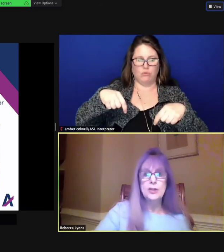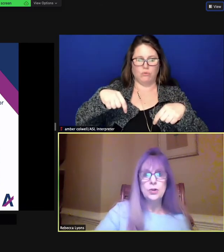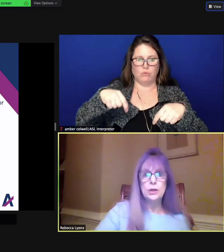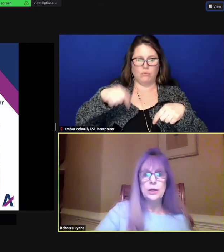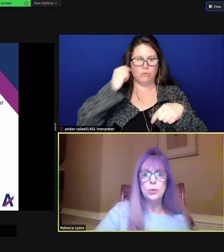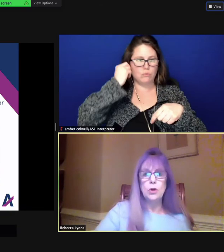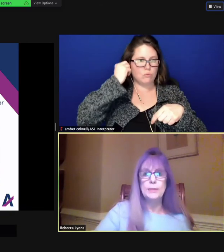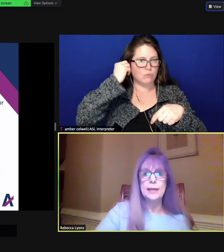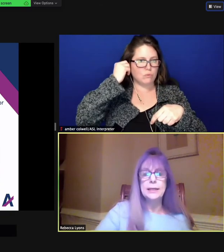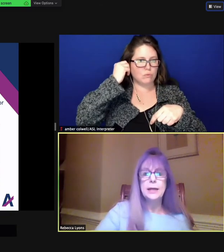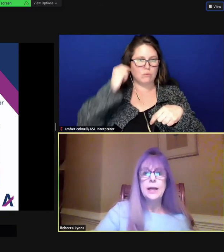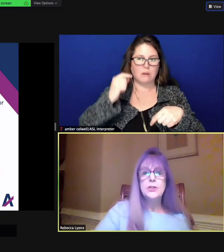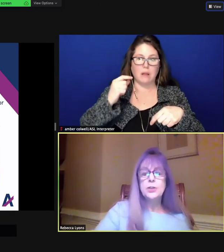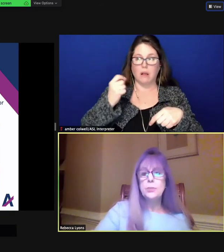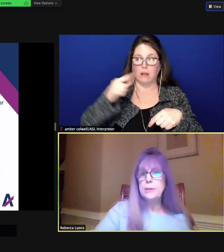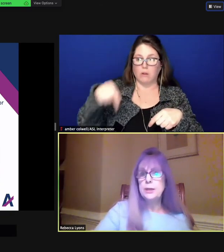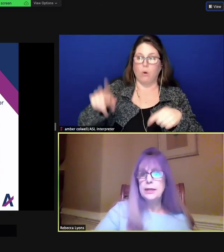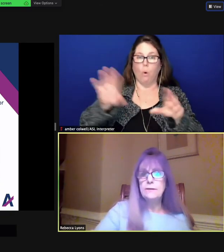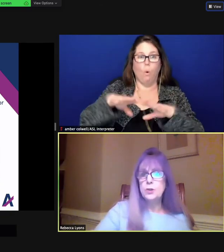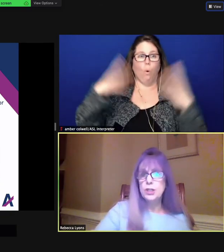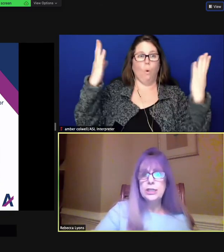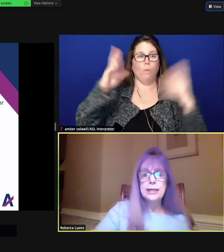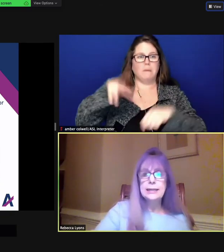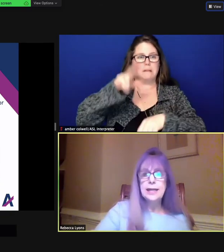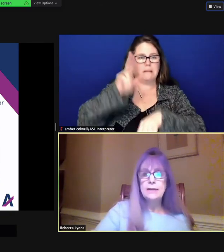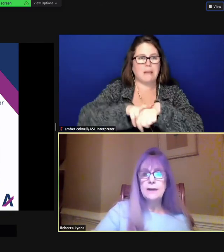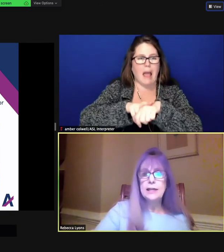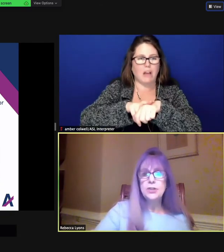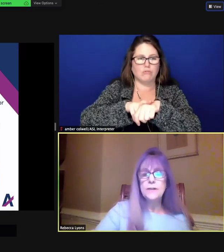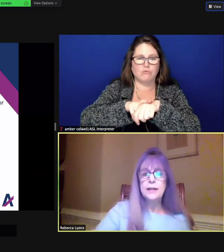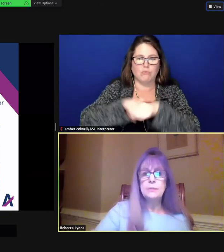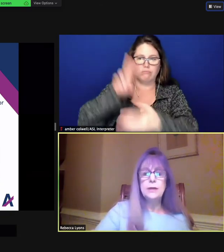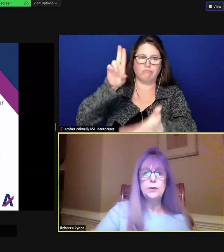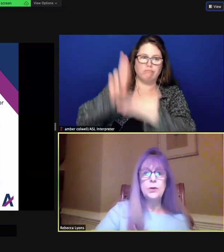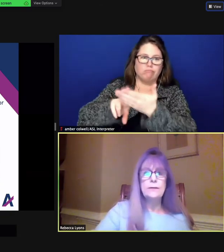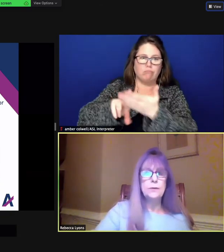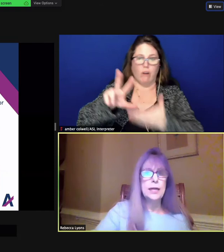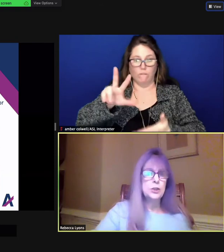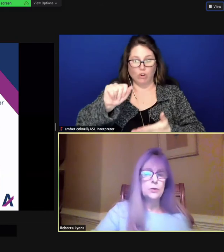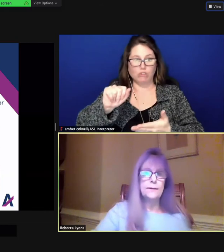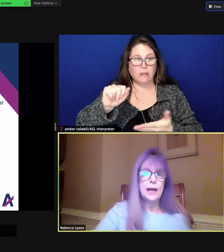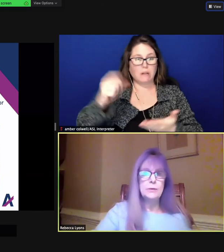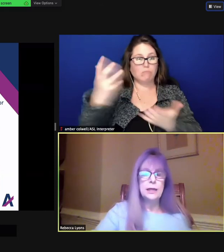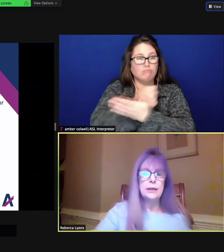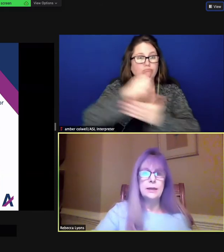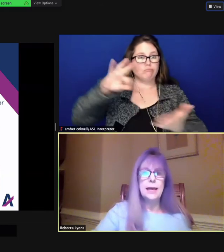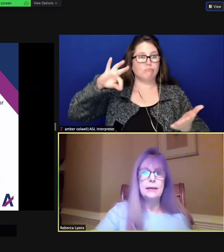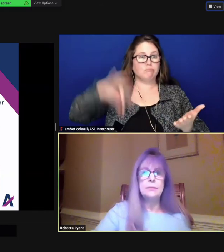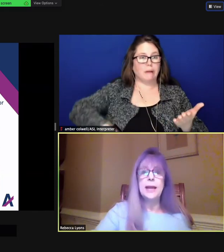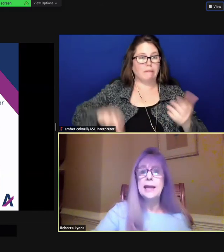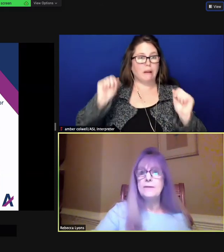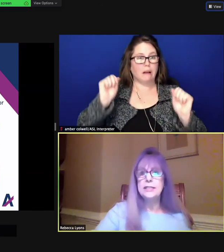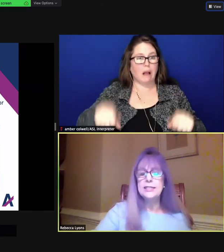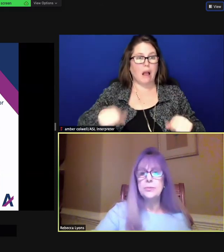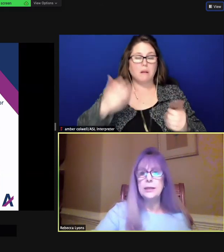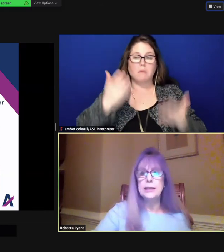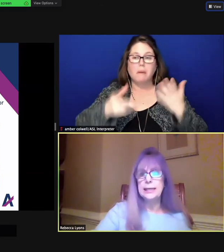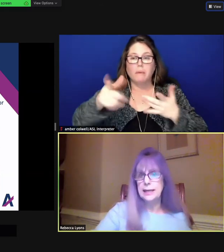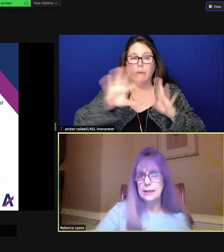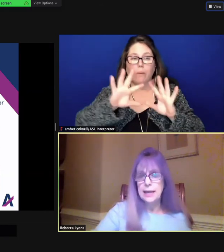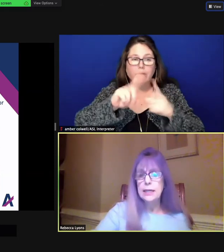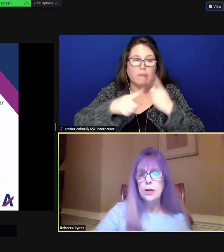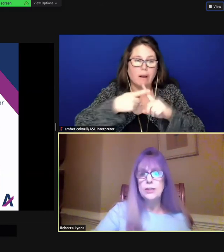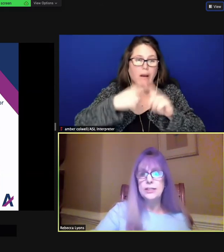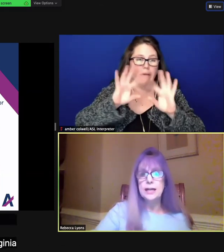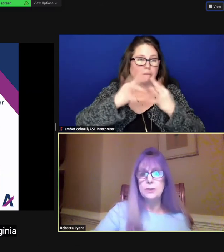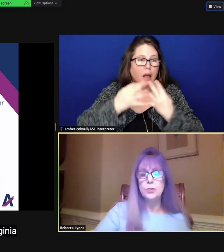for national enrollment. So people in Virginia can take advantage of it, but if you have friends or family that may have a disability